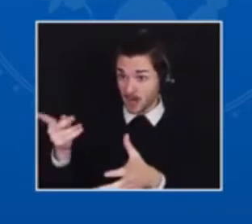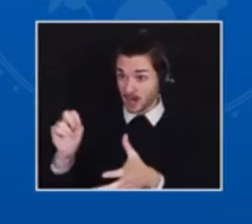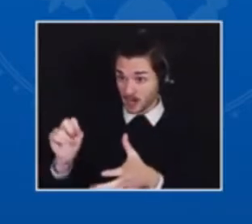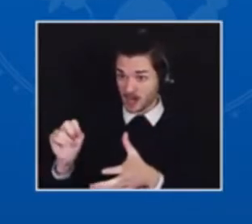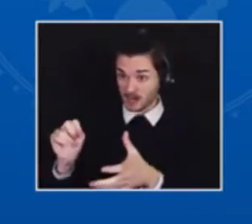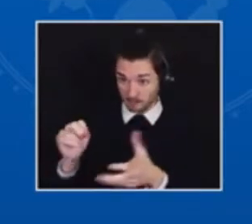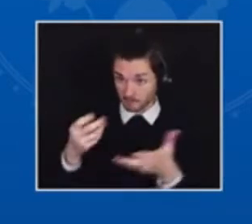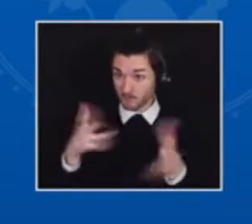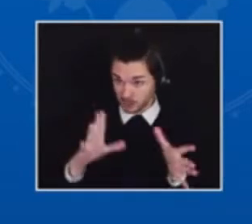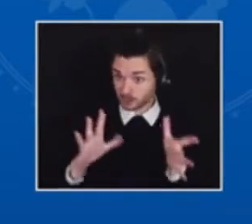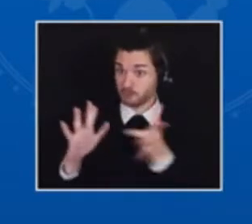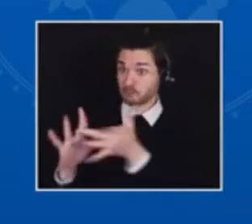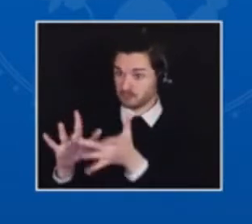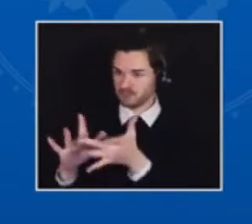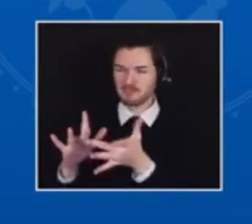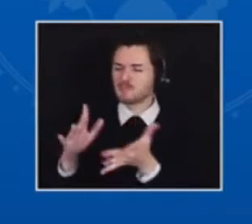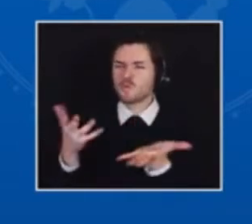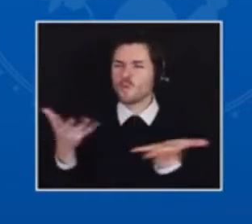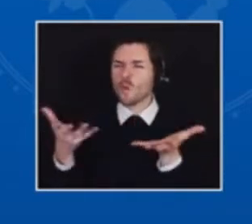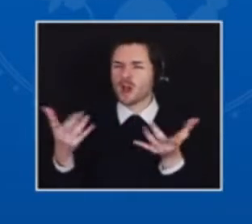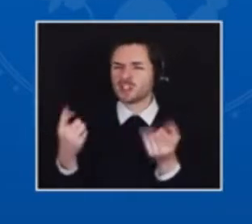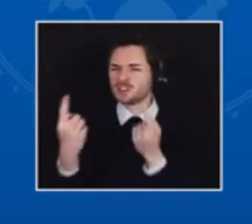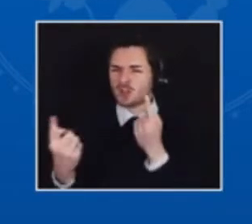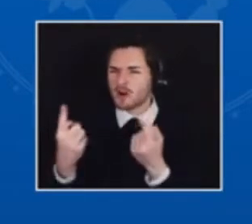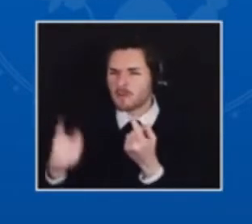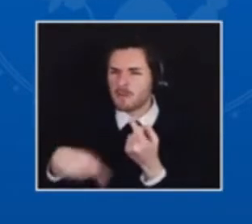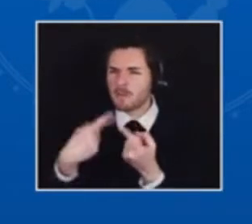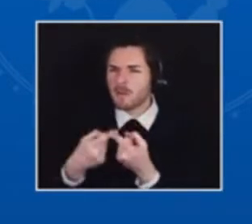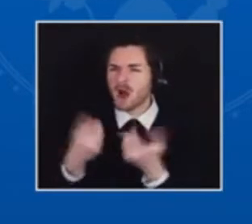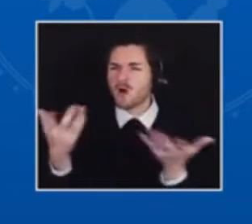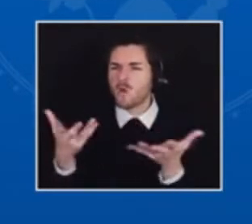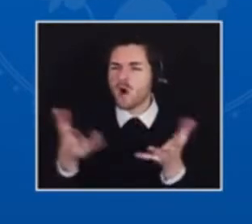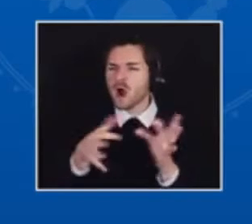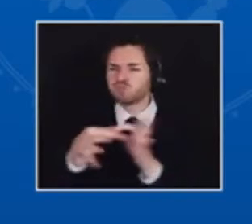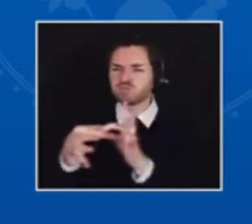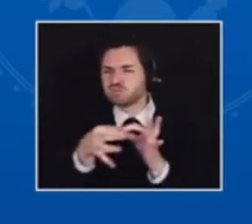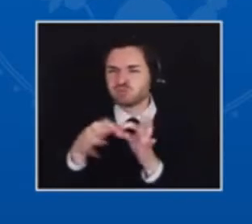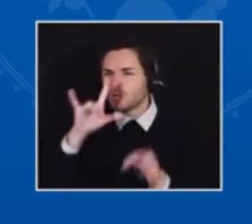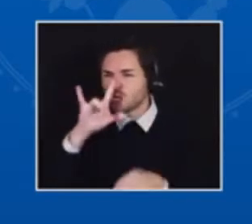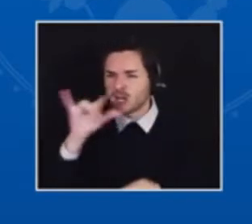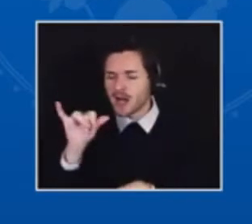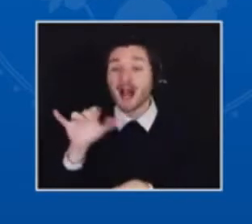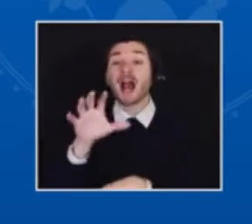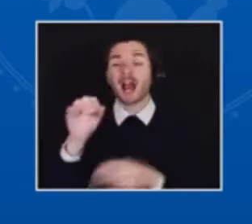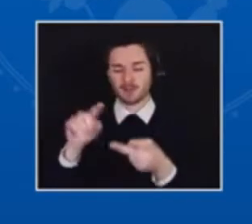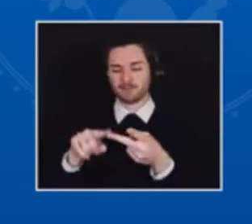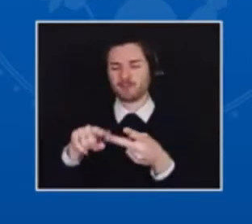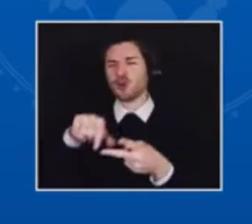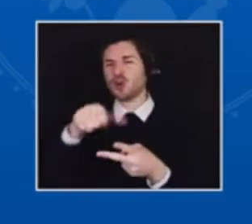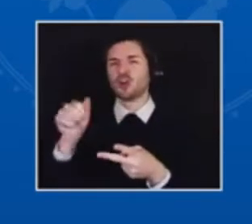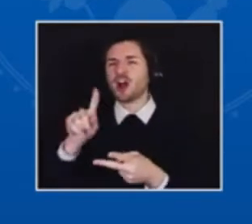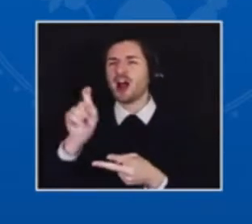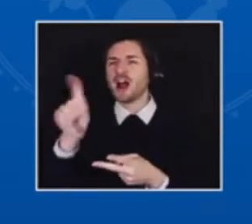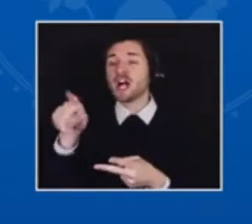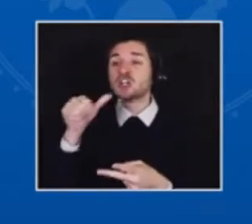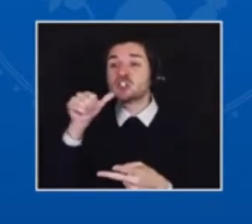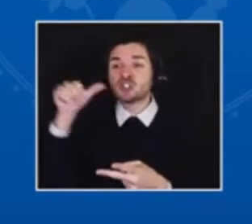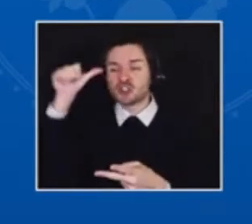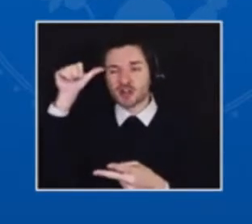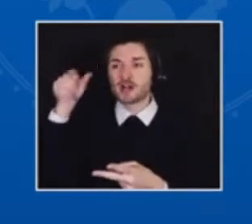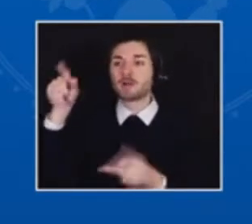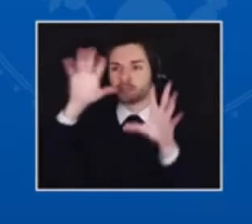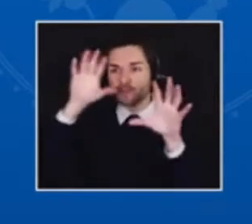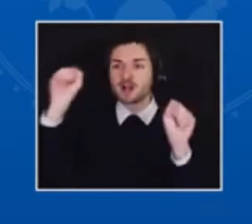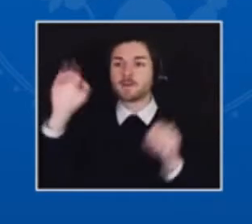transition team and just the second question is president-elect Biden uh he said yesterday that he's not ruling out legal